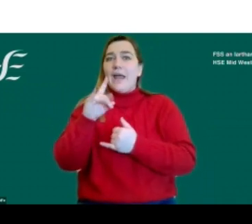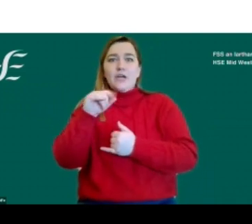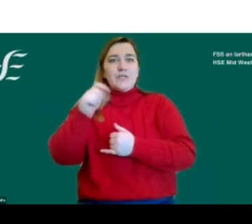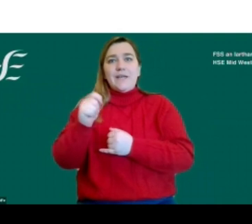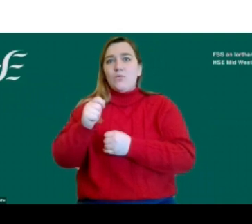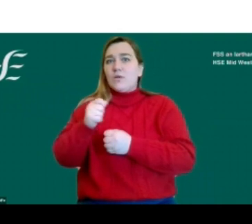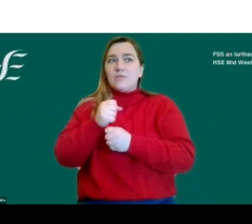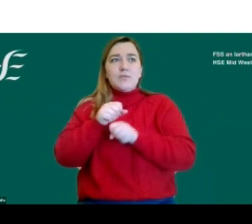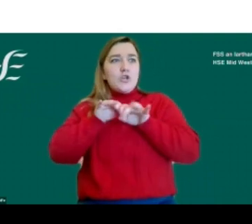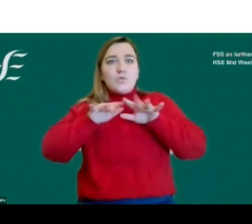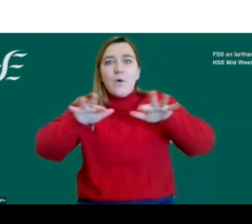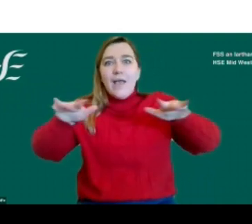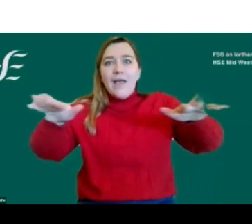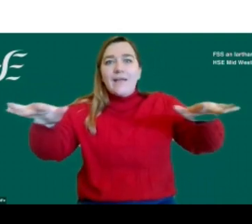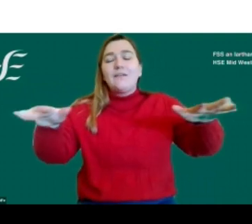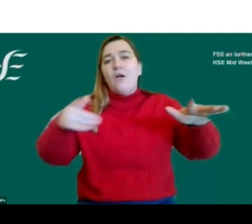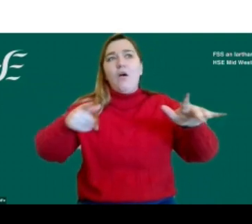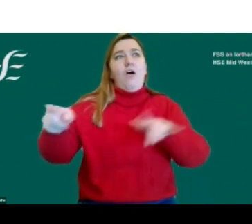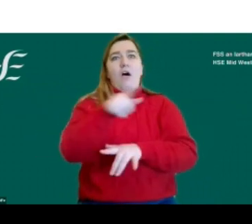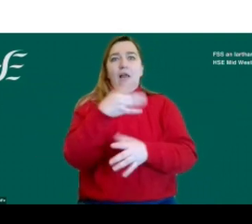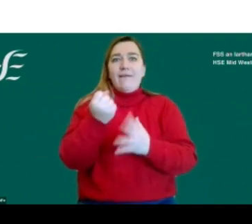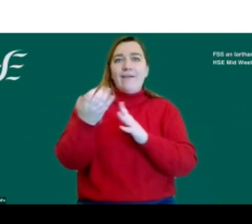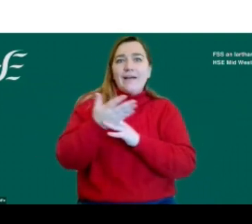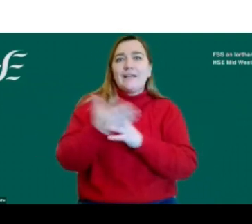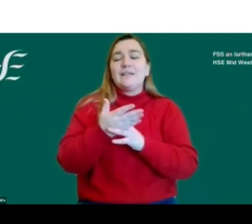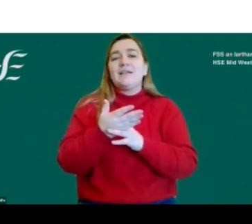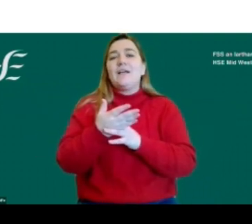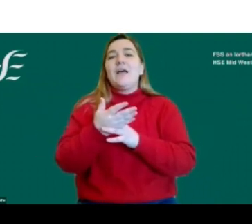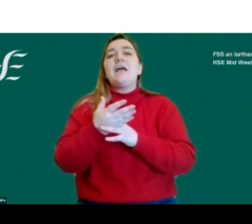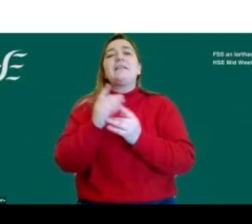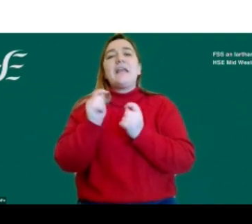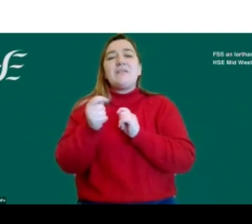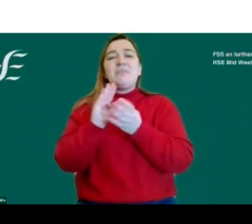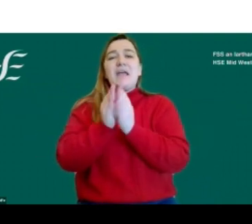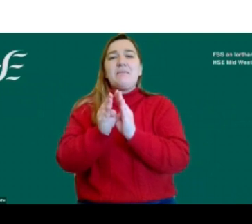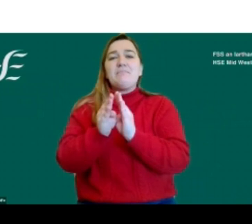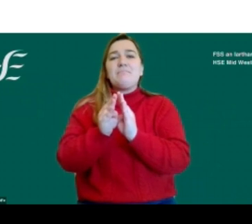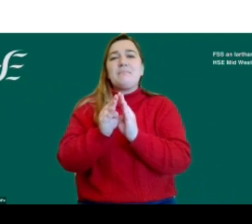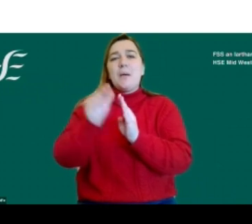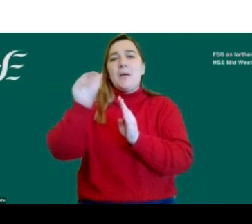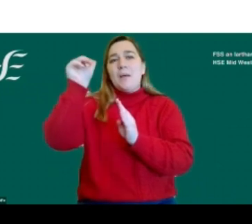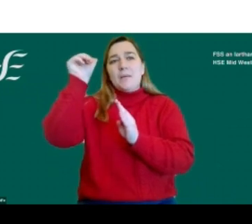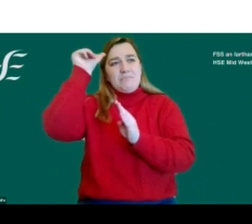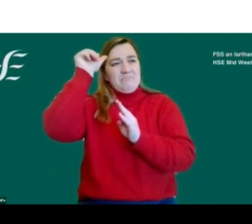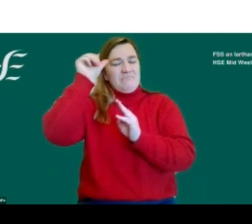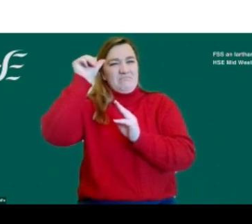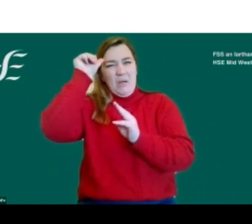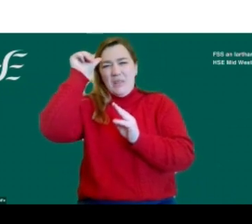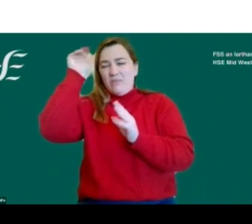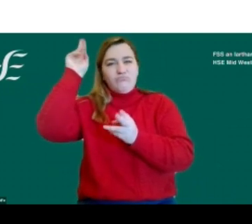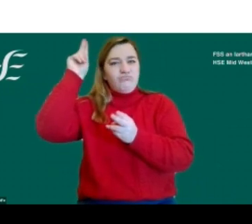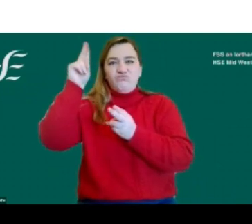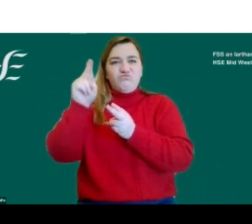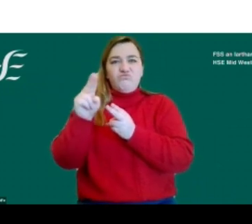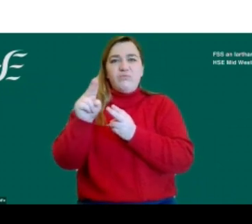of unlearning of that, where HRT was, public enemy number one, and we were deprescribing and taking women off it and convincing them they don't need it. And